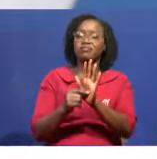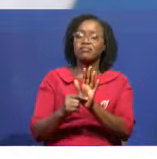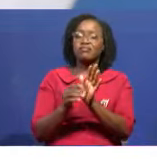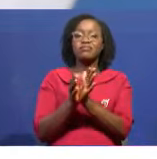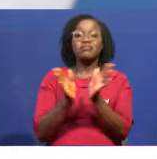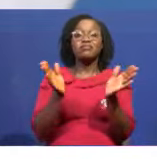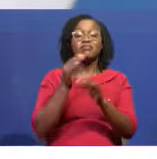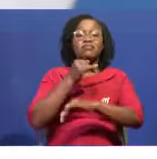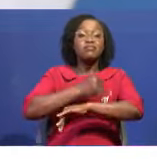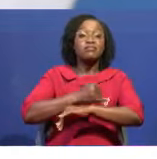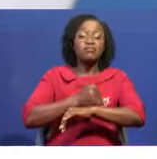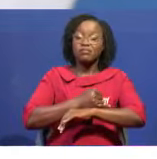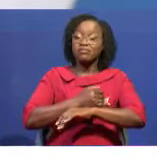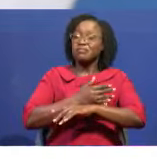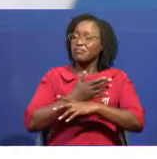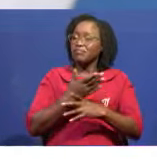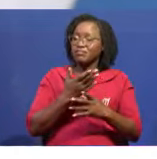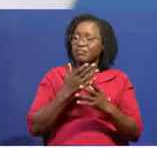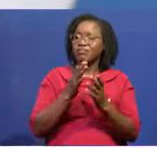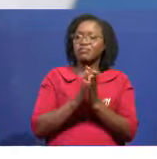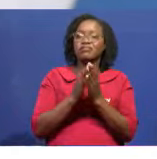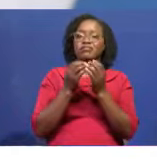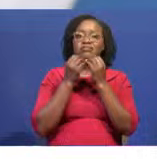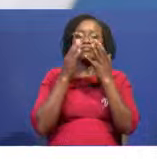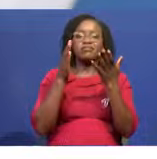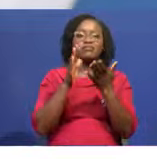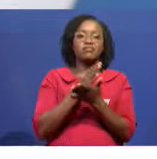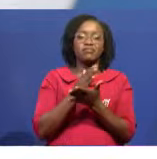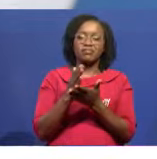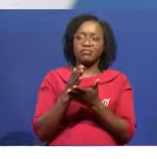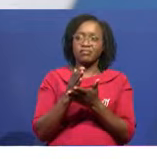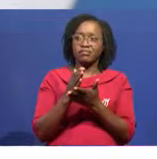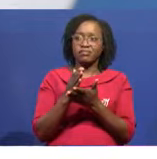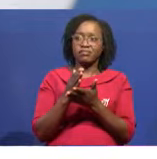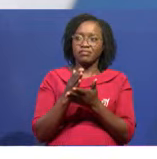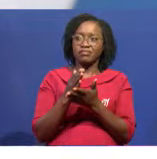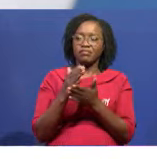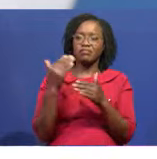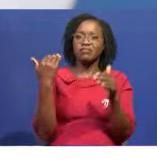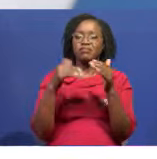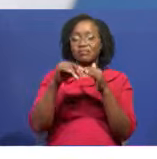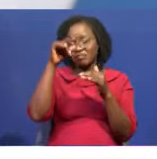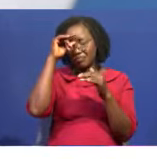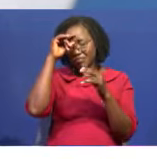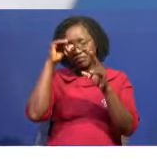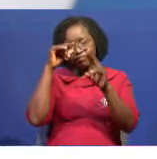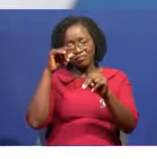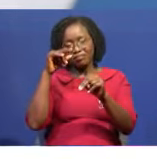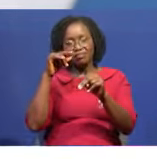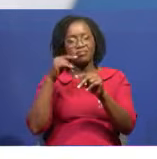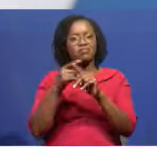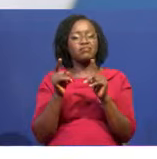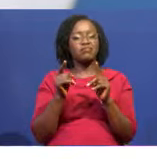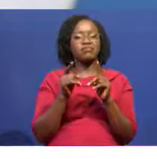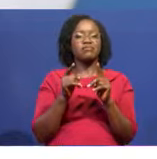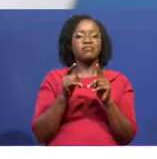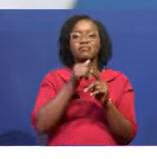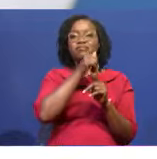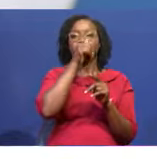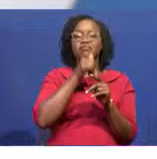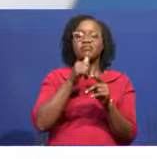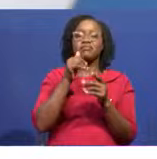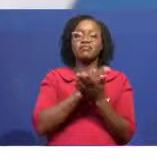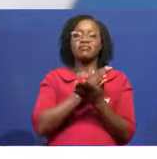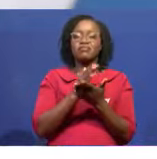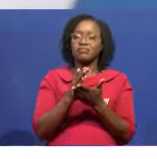are institutions in as far as giving out information. And it will not be limited to the government institutions alone. I've mentioned we'll also look